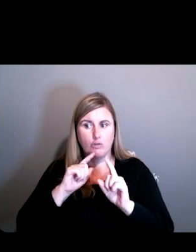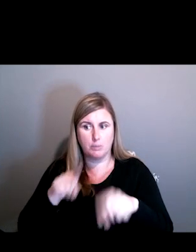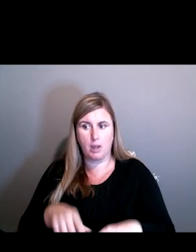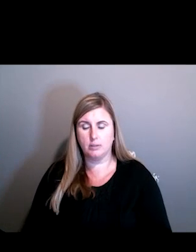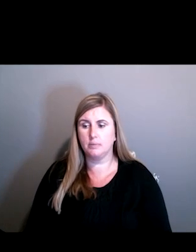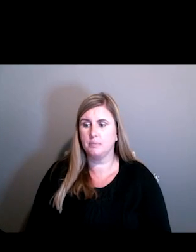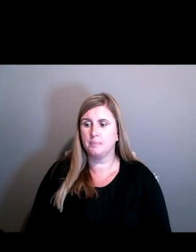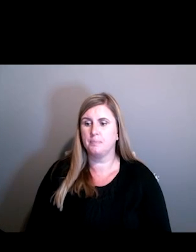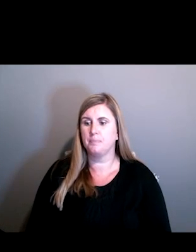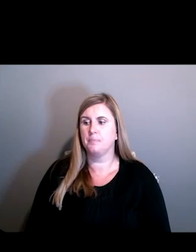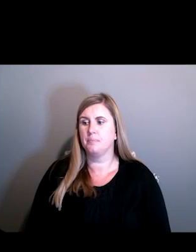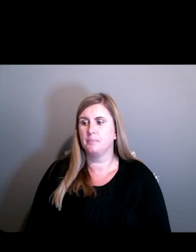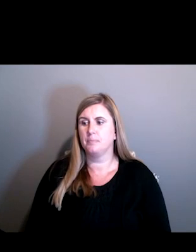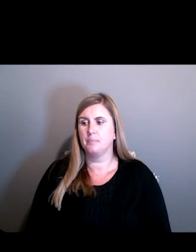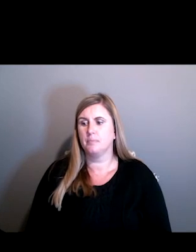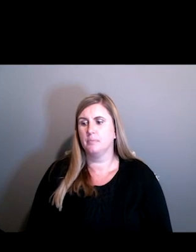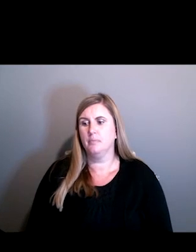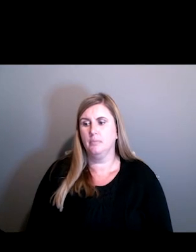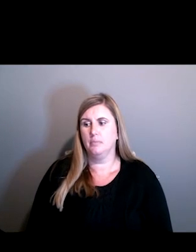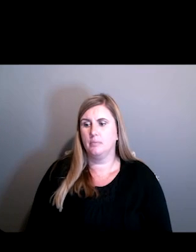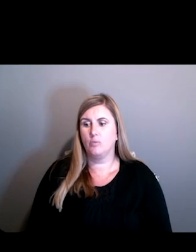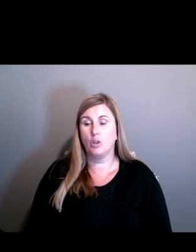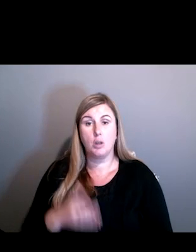better reinforcement for better response.